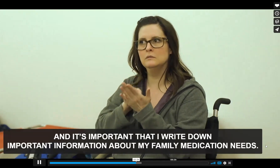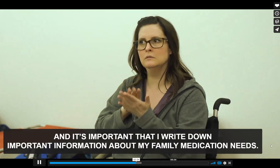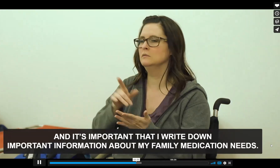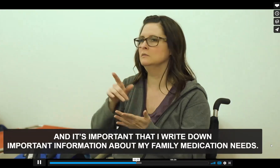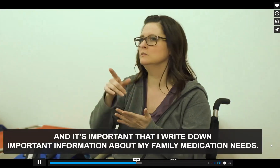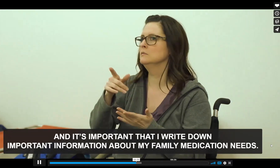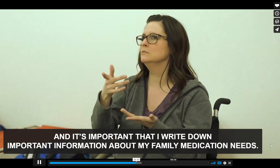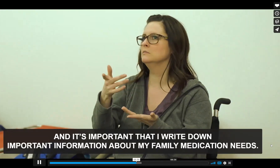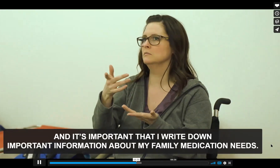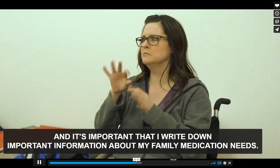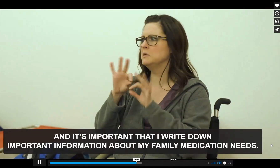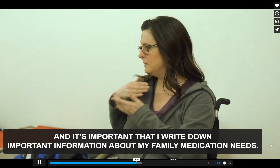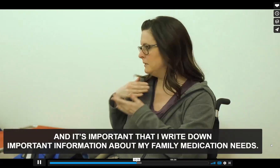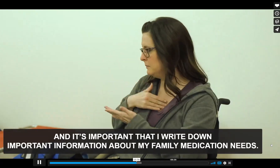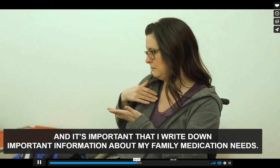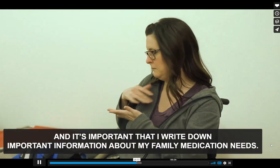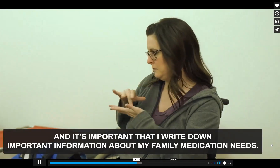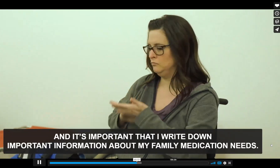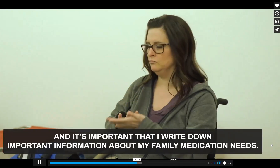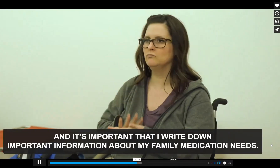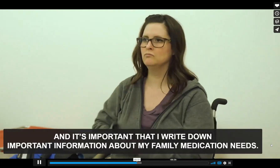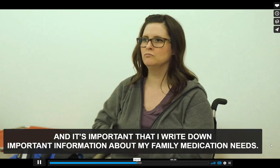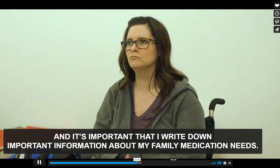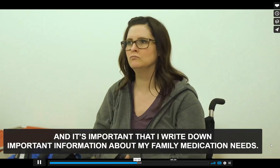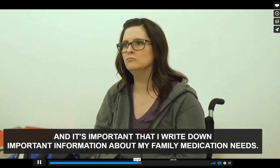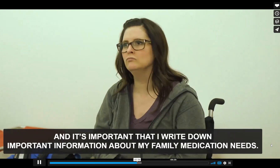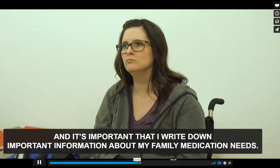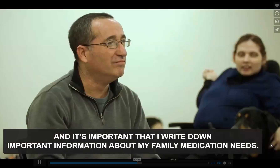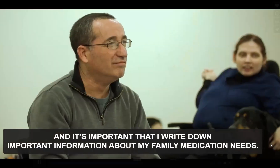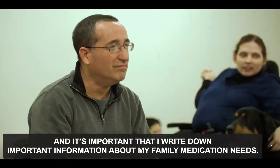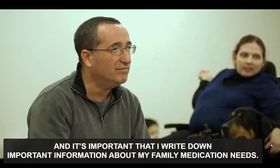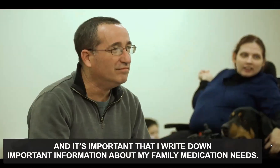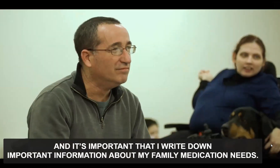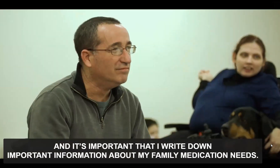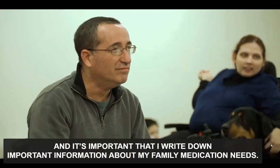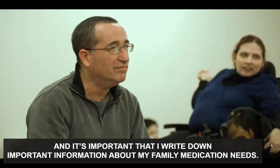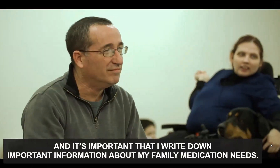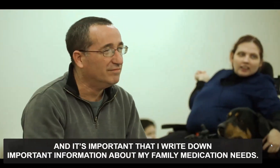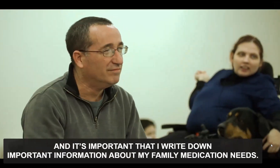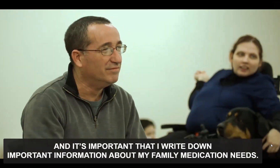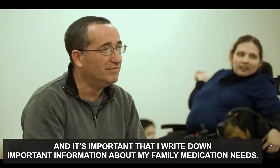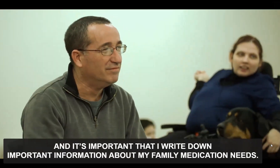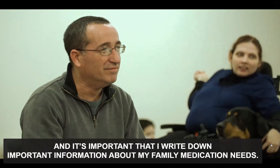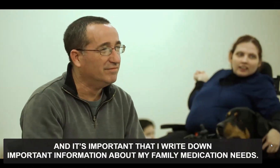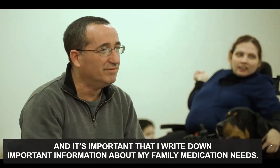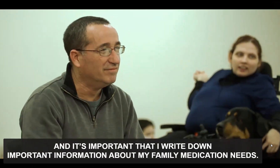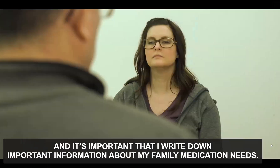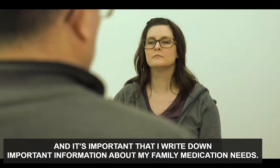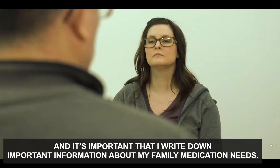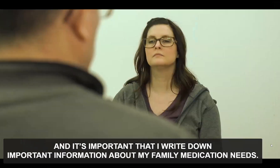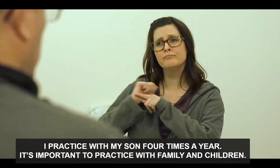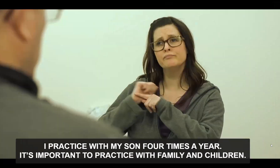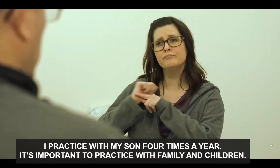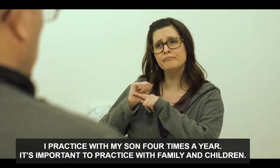down important information about my family medication needs. I practice with my son 4